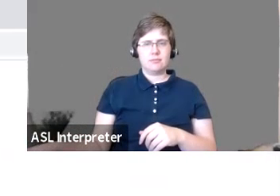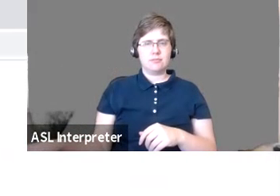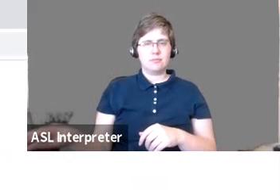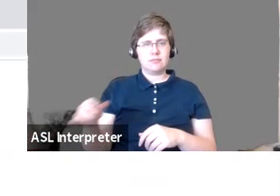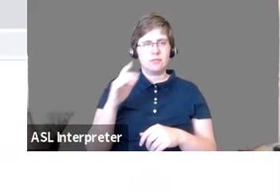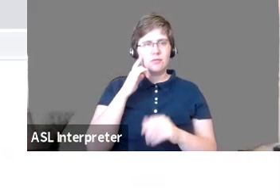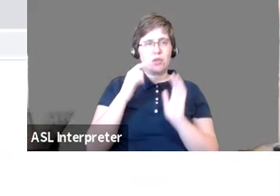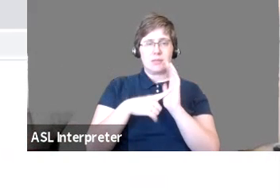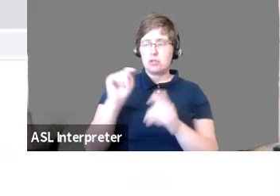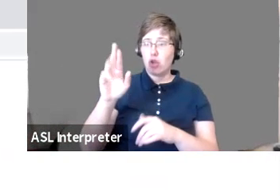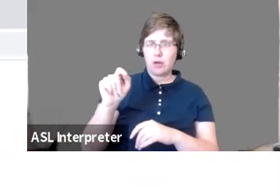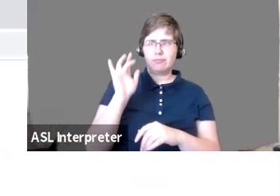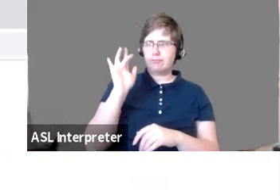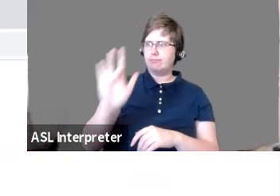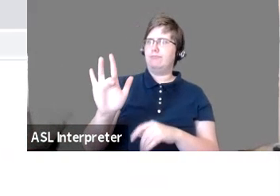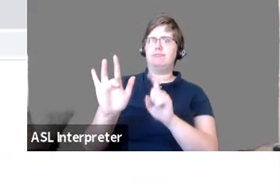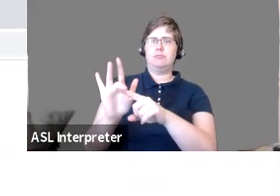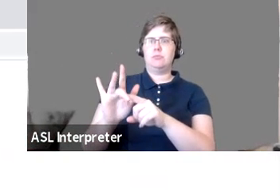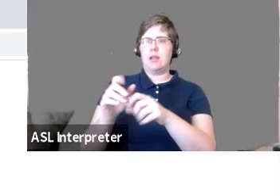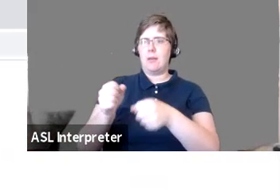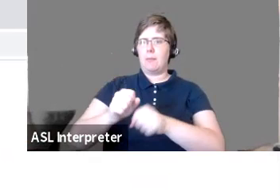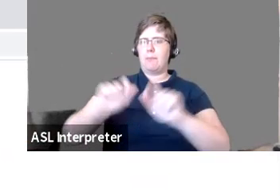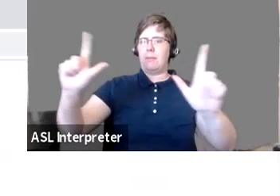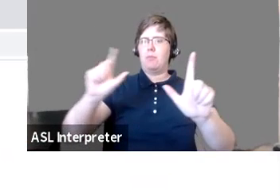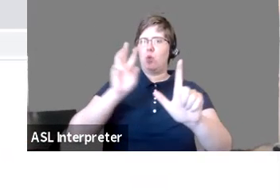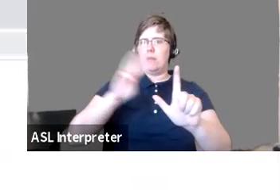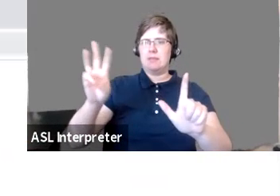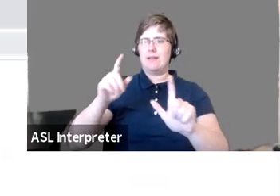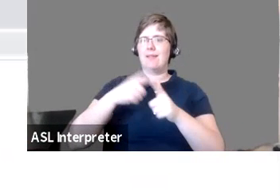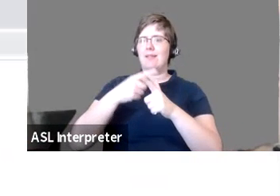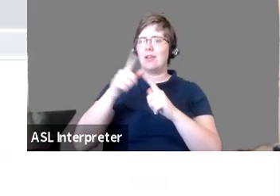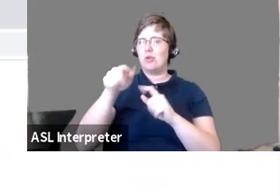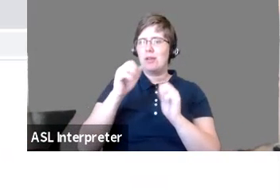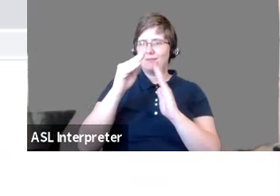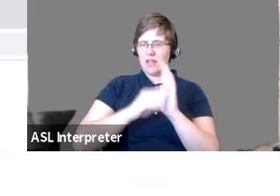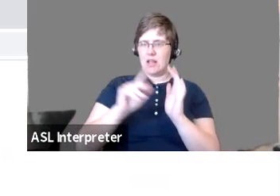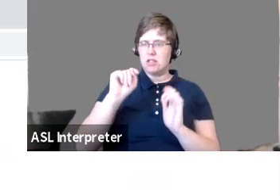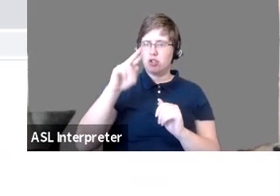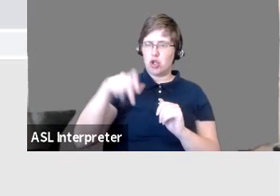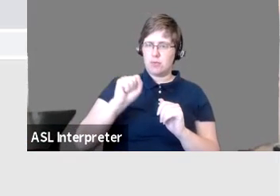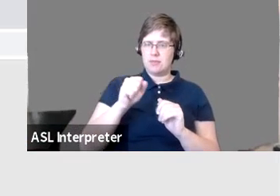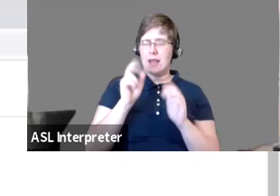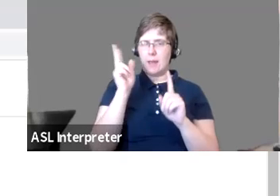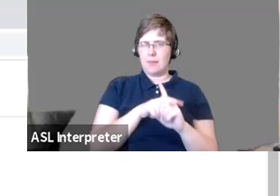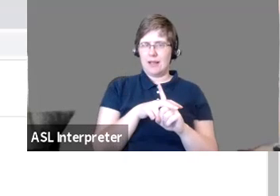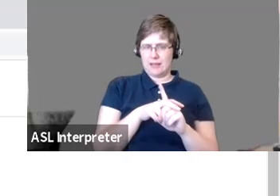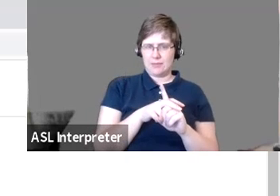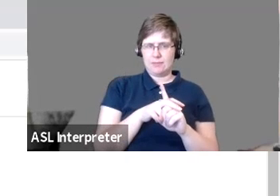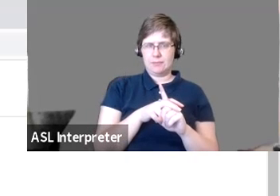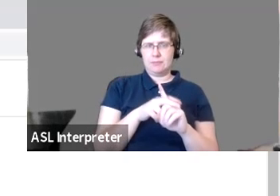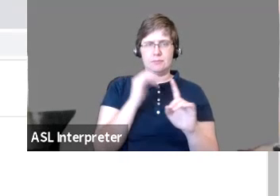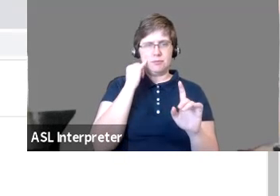take you right to their website. We can go ahead and then fill out a TARPS application. As soon as it comes